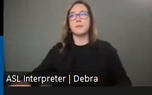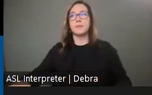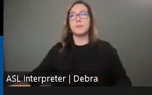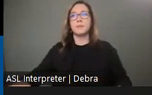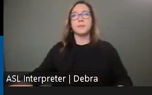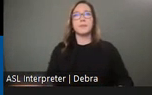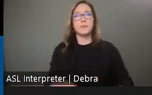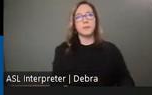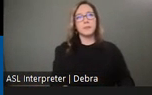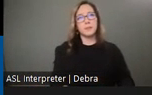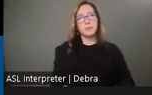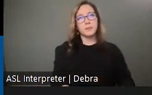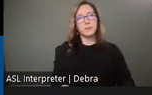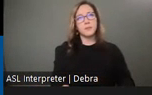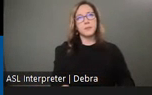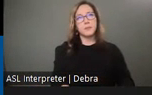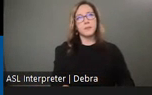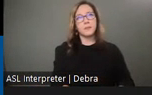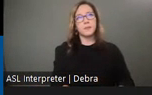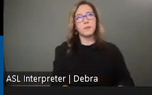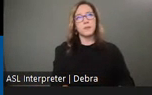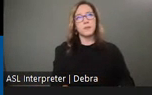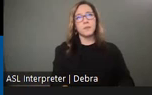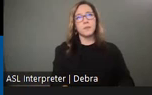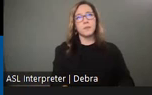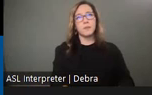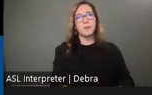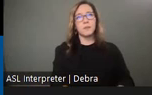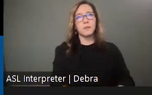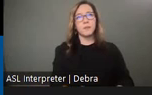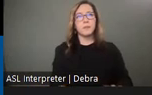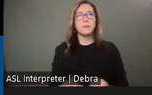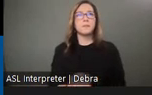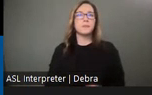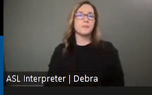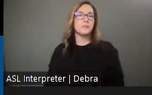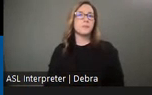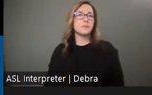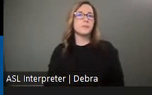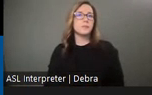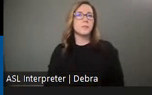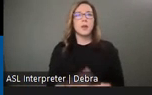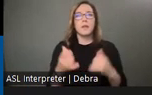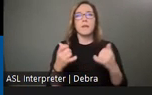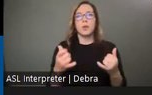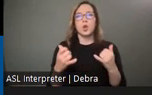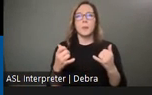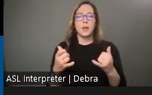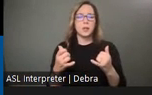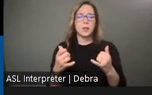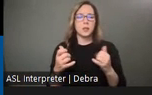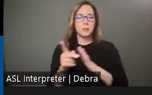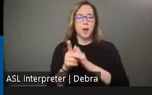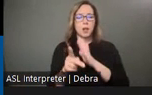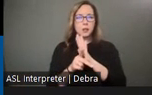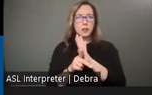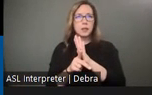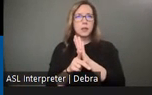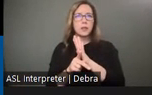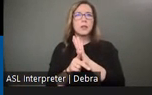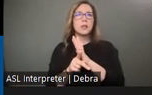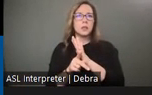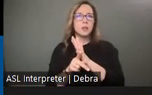Thanks, Jennifer. It's good to see you. Okay, the current policy, and this was